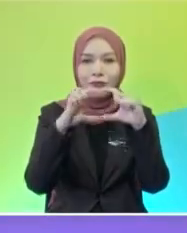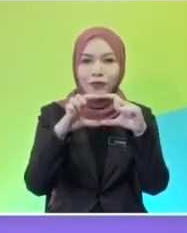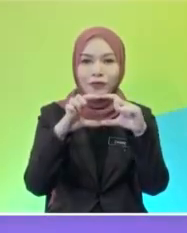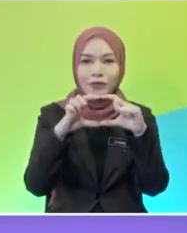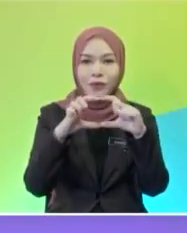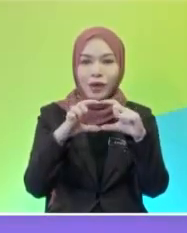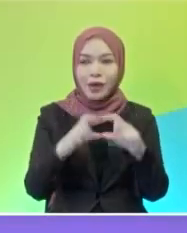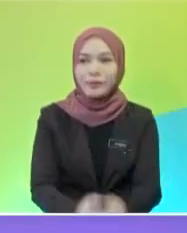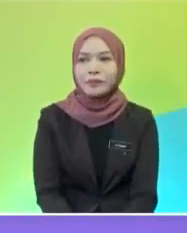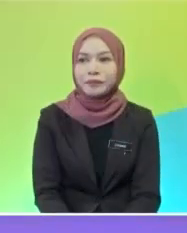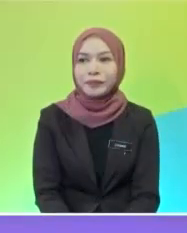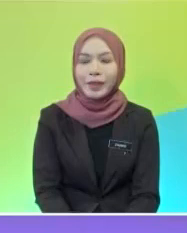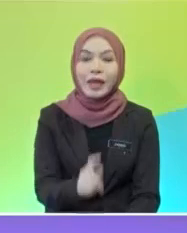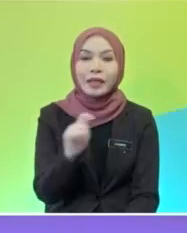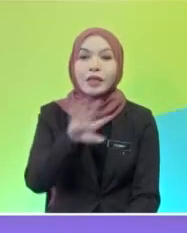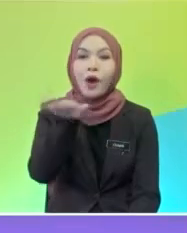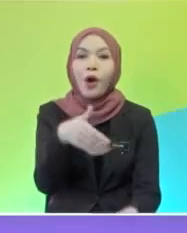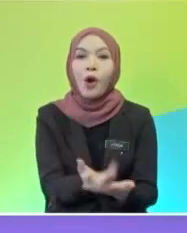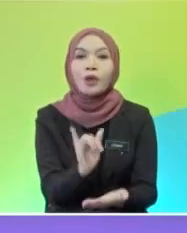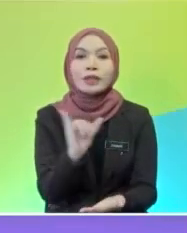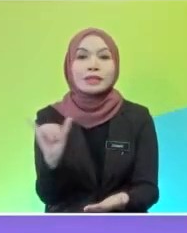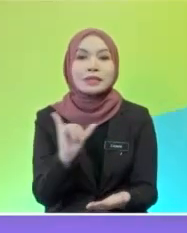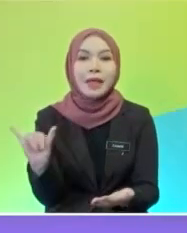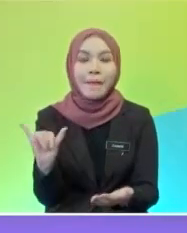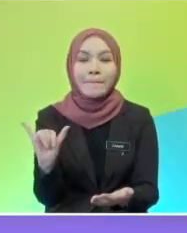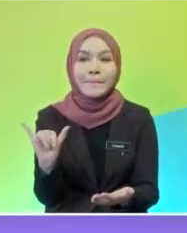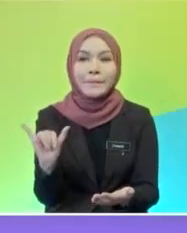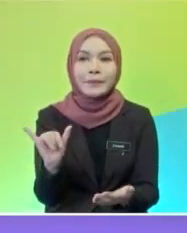sides are equal. They are all the same.